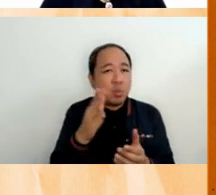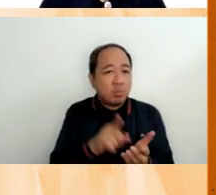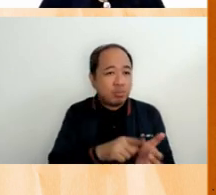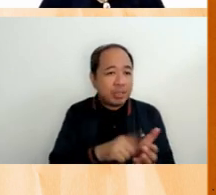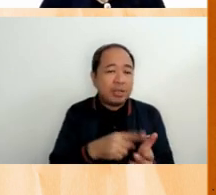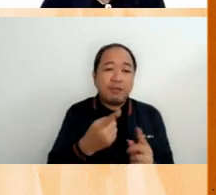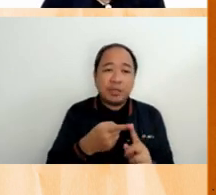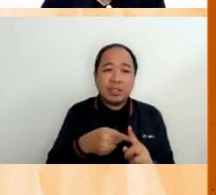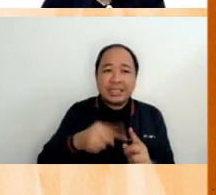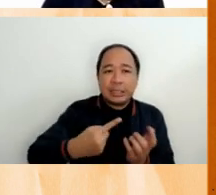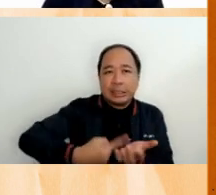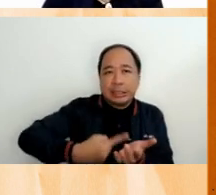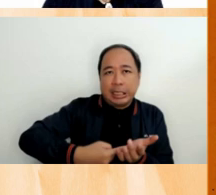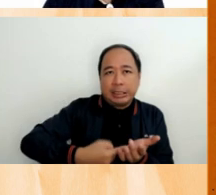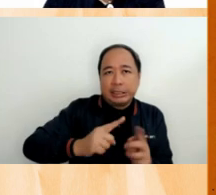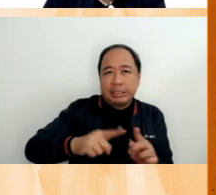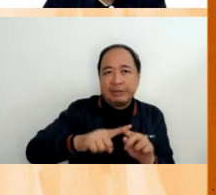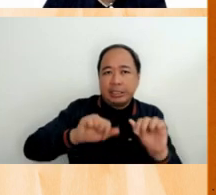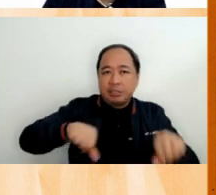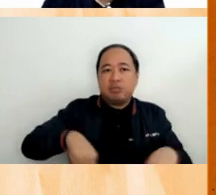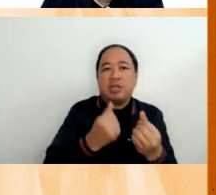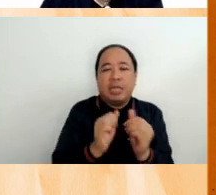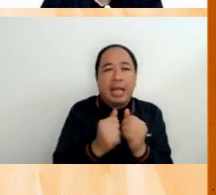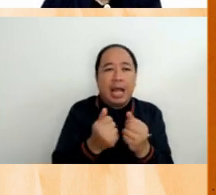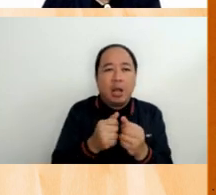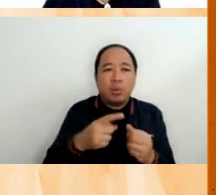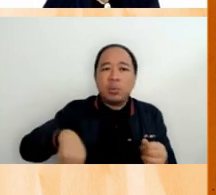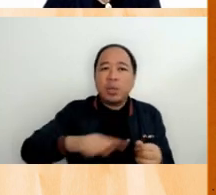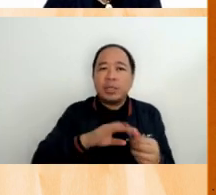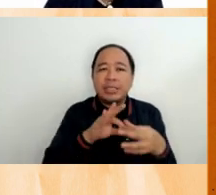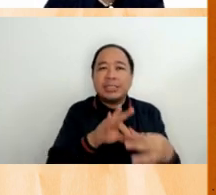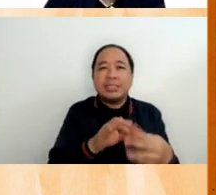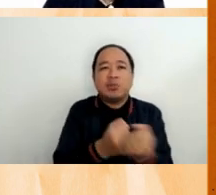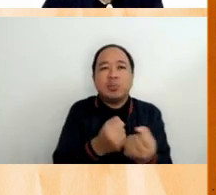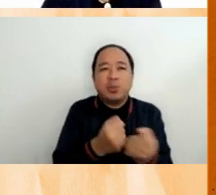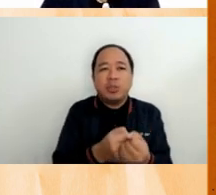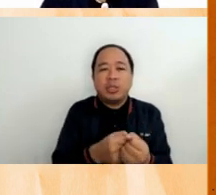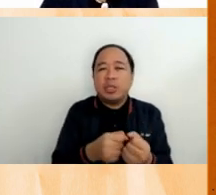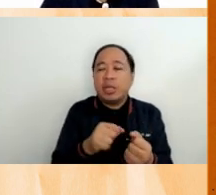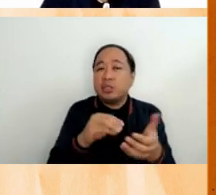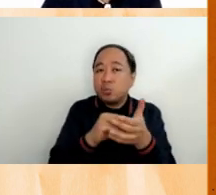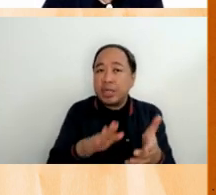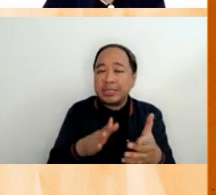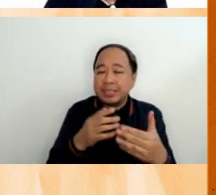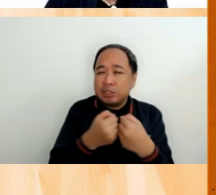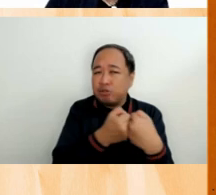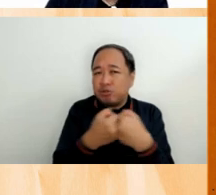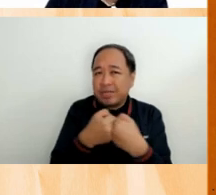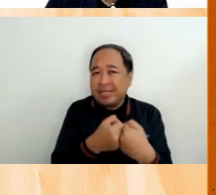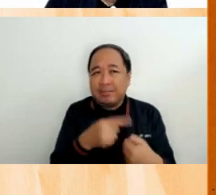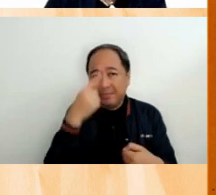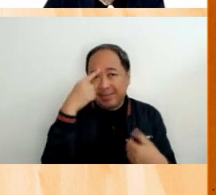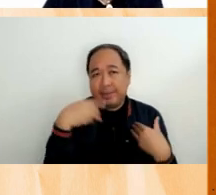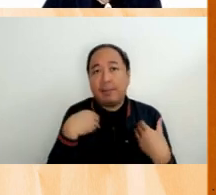No, are there any programs and resources that the school can tap outside? Also, is there